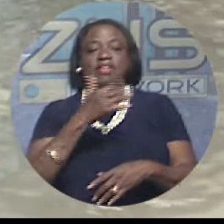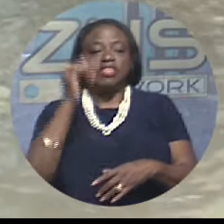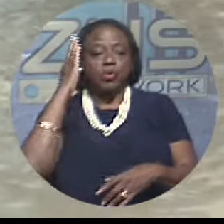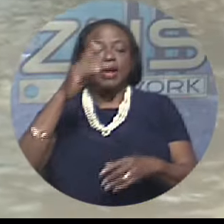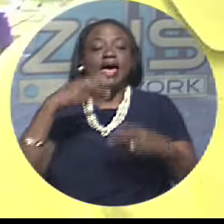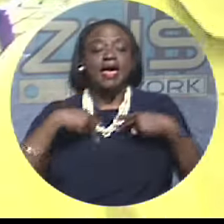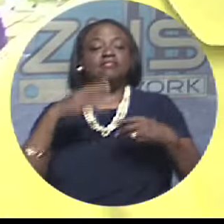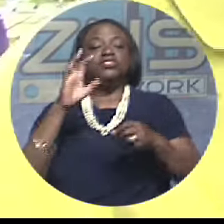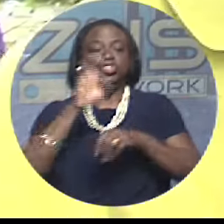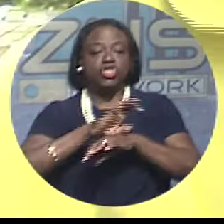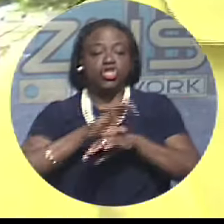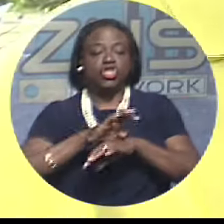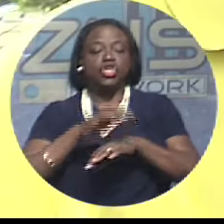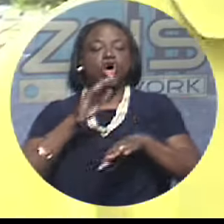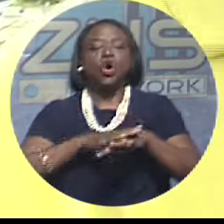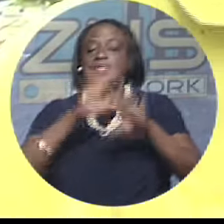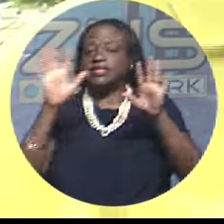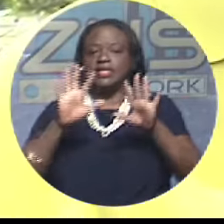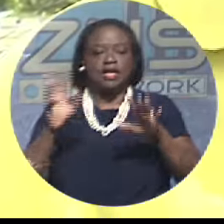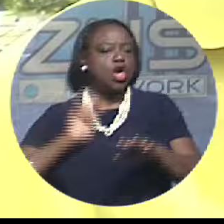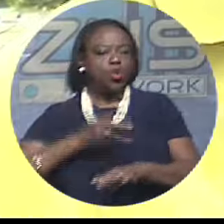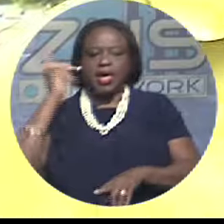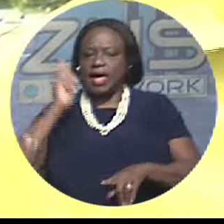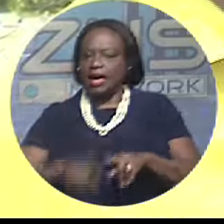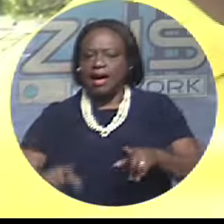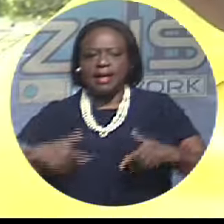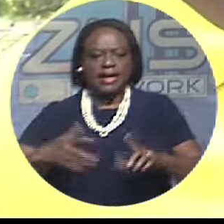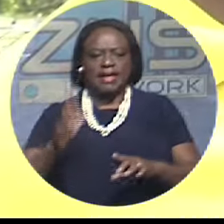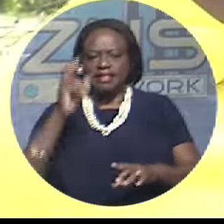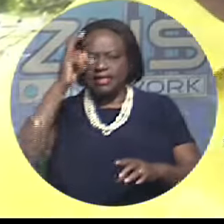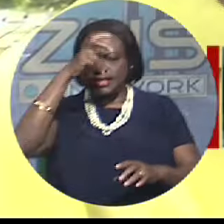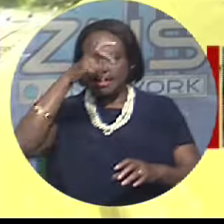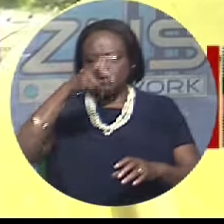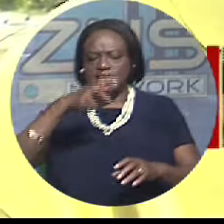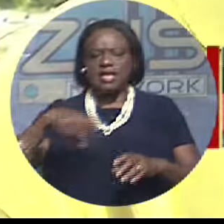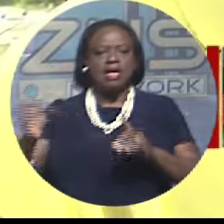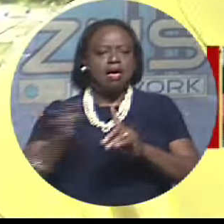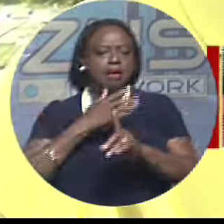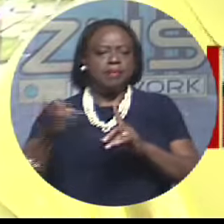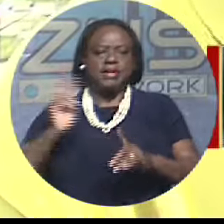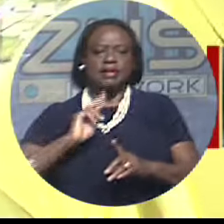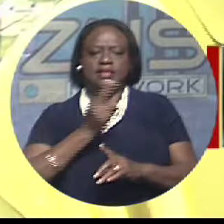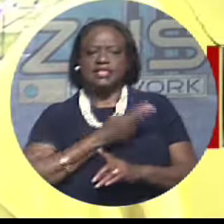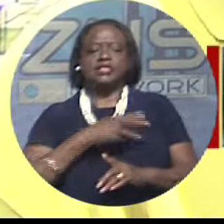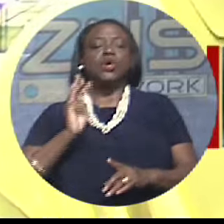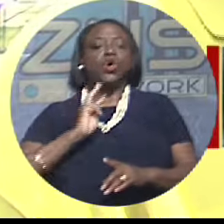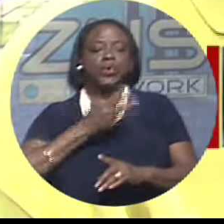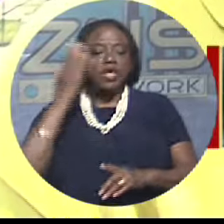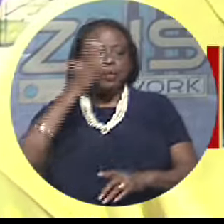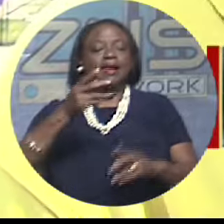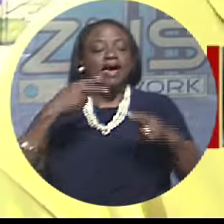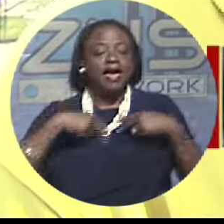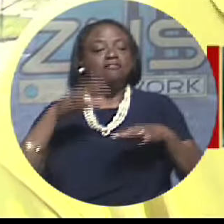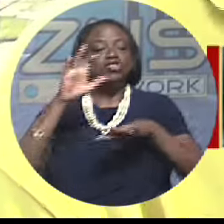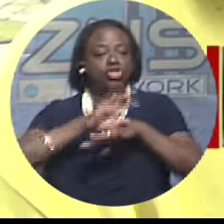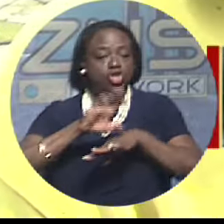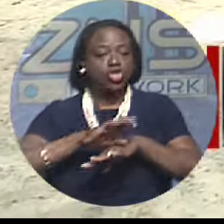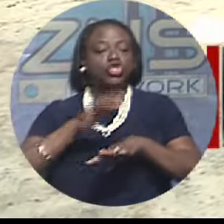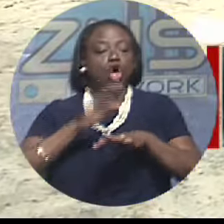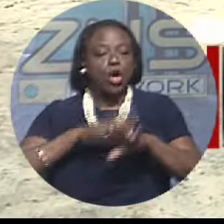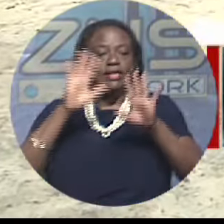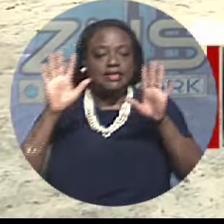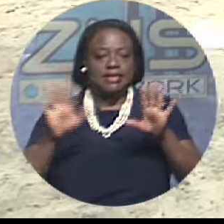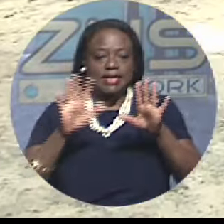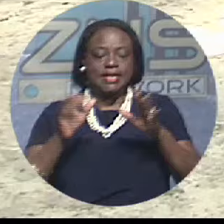on Sunday. We cannot let Satan defeat us, and so we'll have it right underneath. And then we're just going to clean it up, and we'll do the best we can.